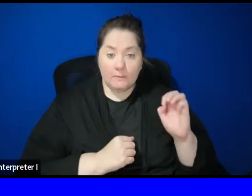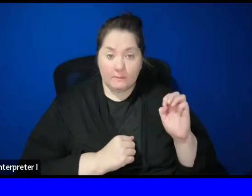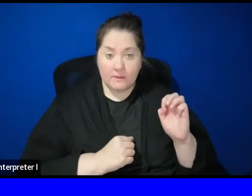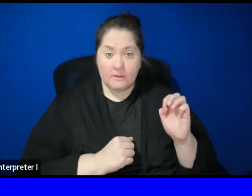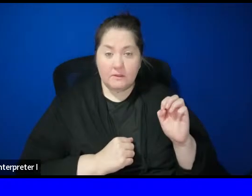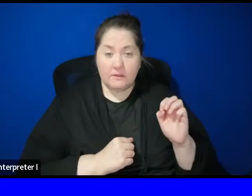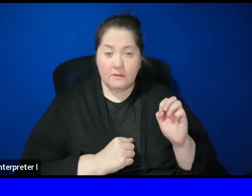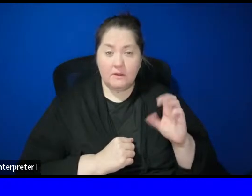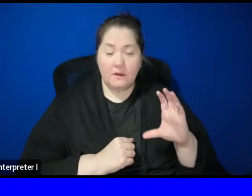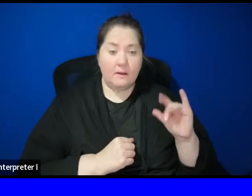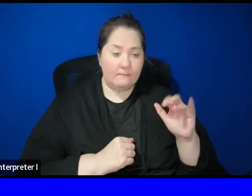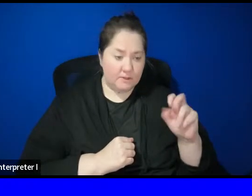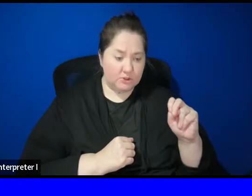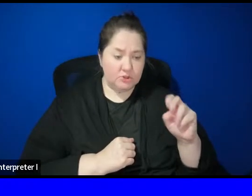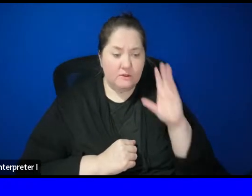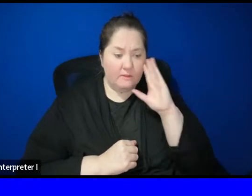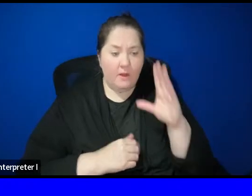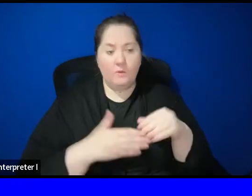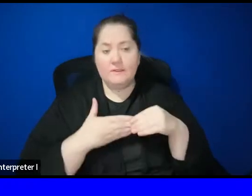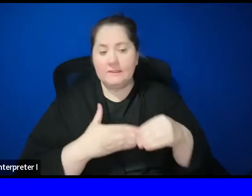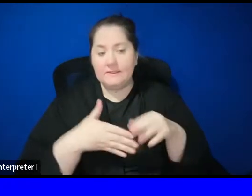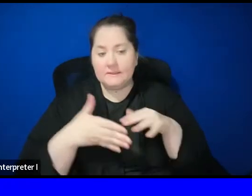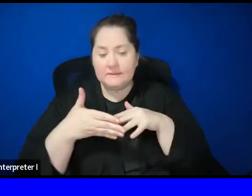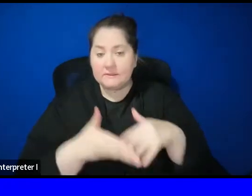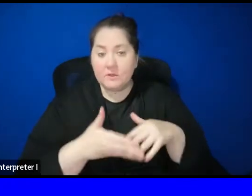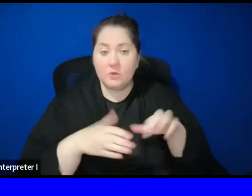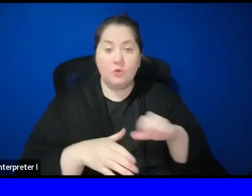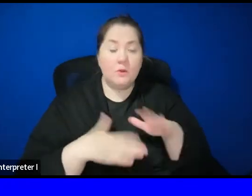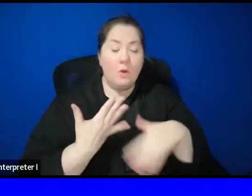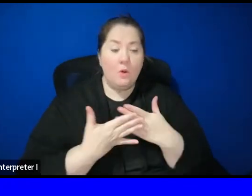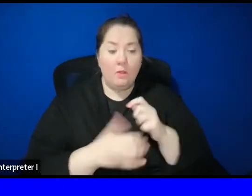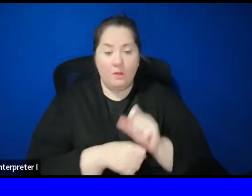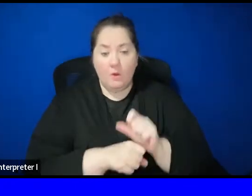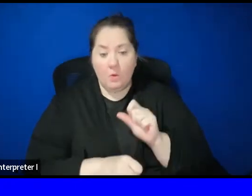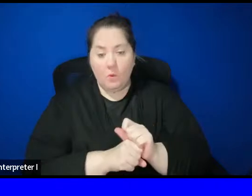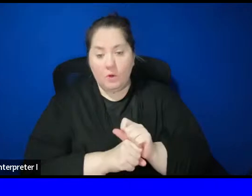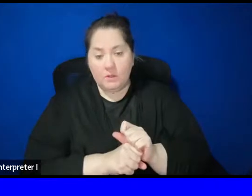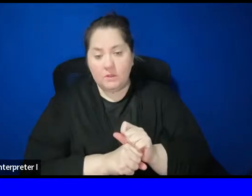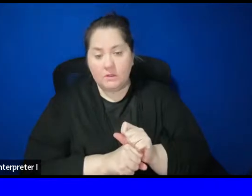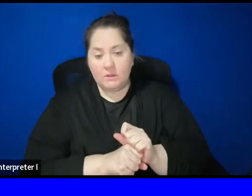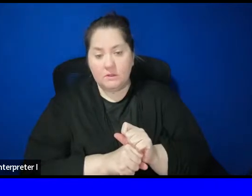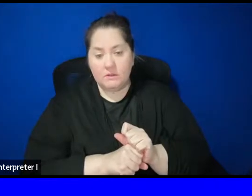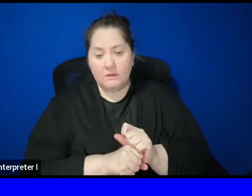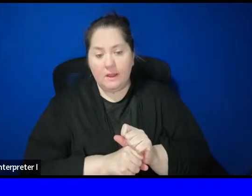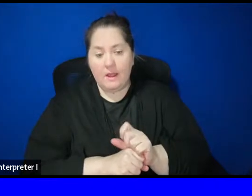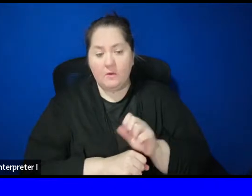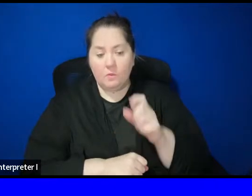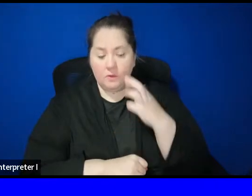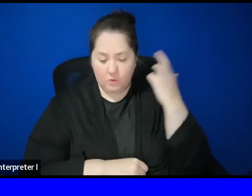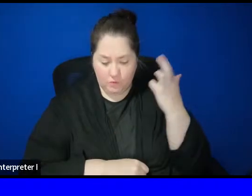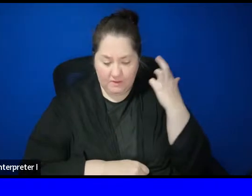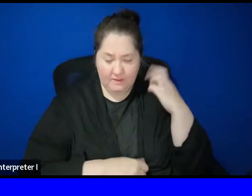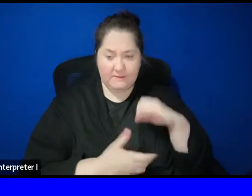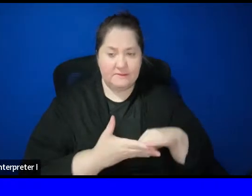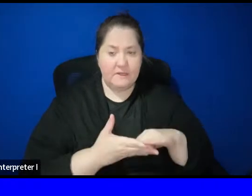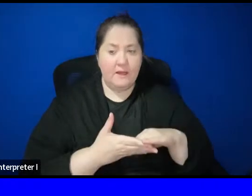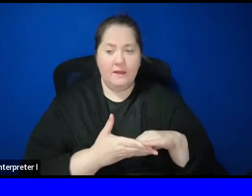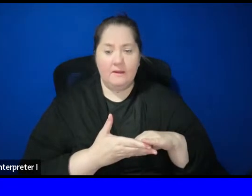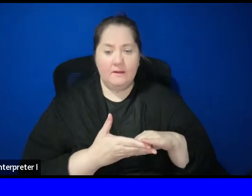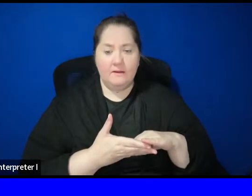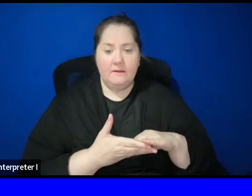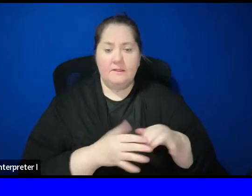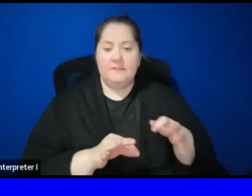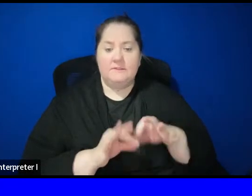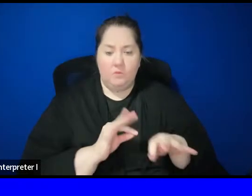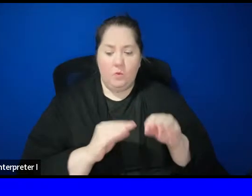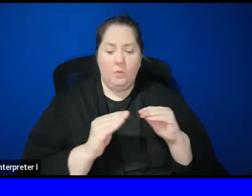a commission that was leading a study and doing all of this work. And we realized that it would be simpler